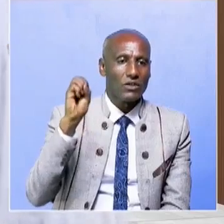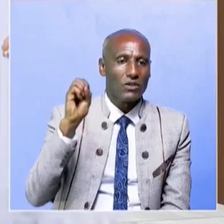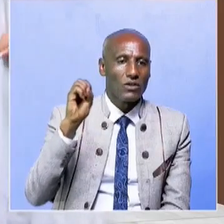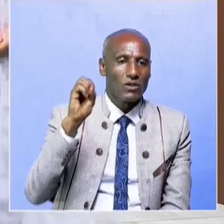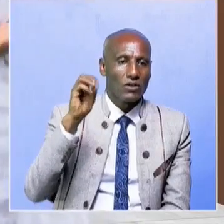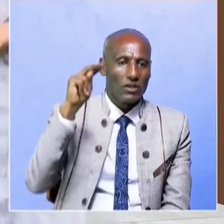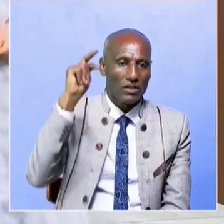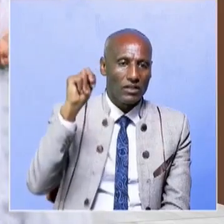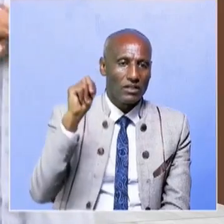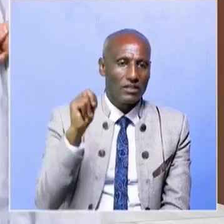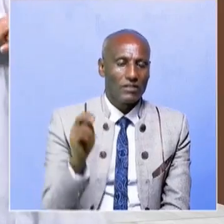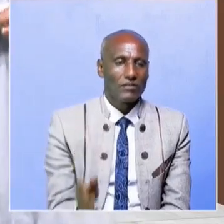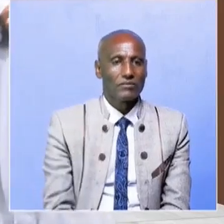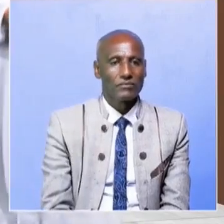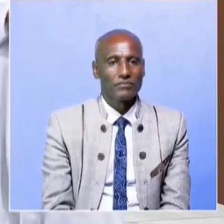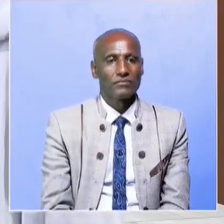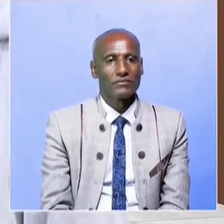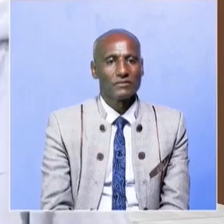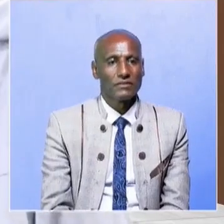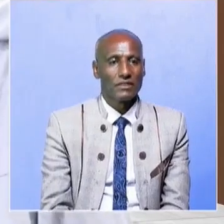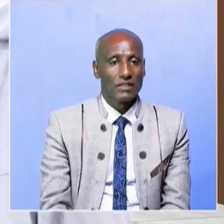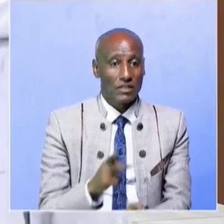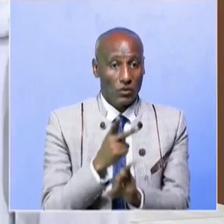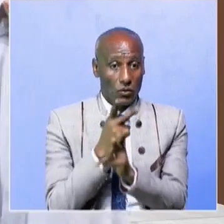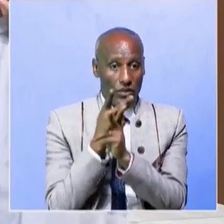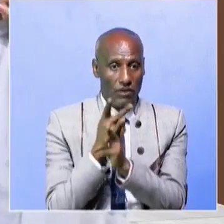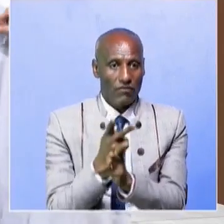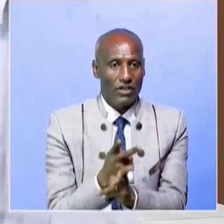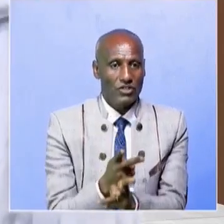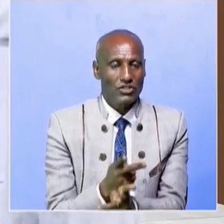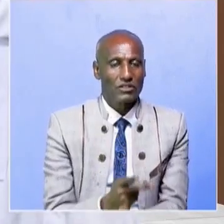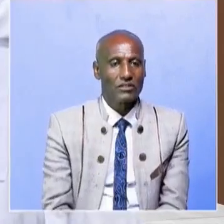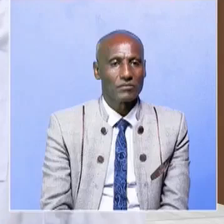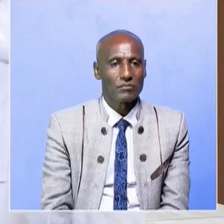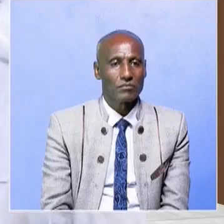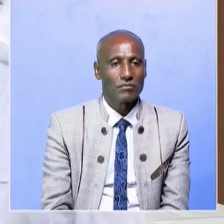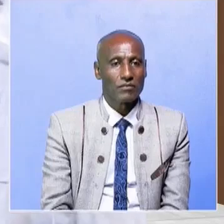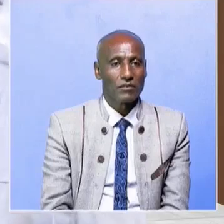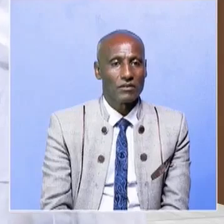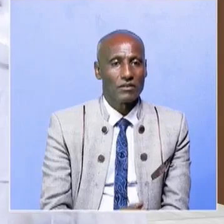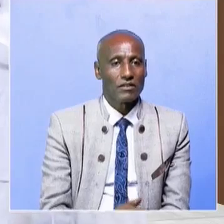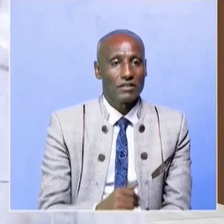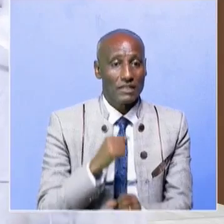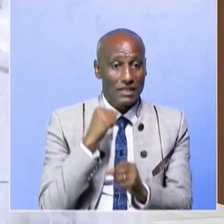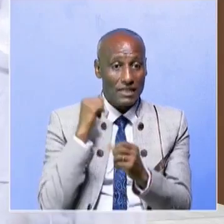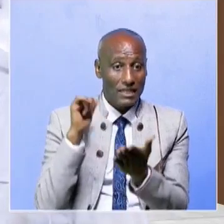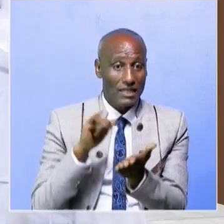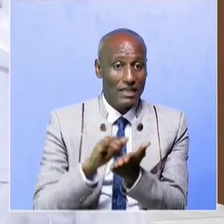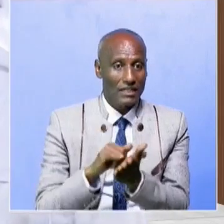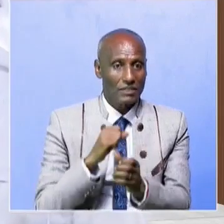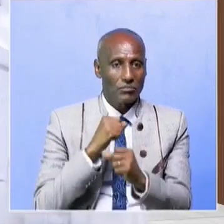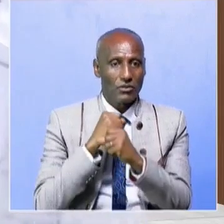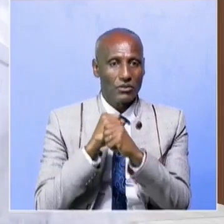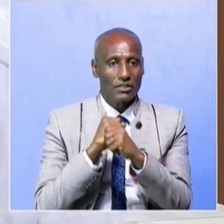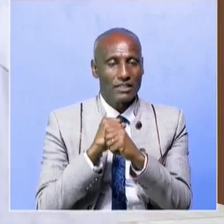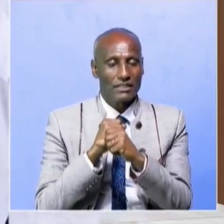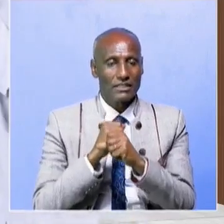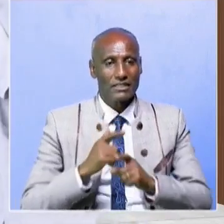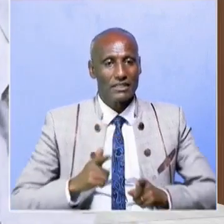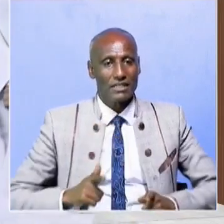So conservations, remember this for next time, are places that protect the